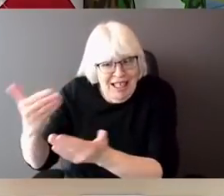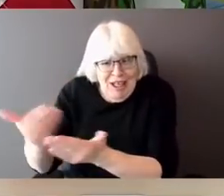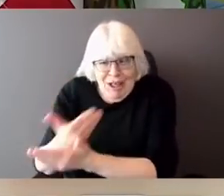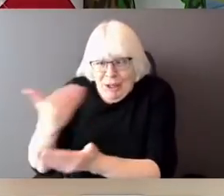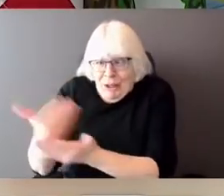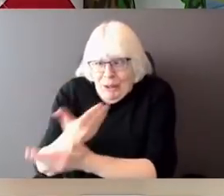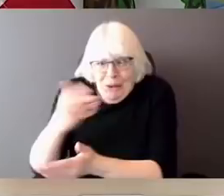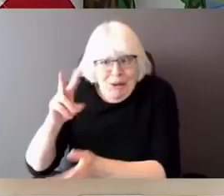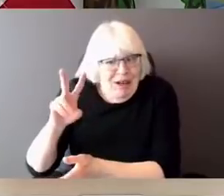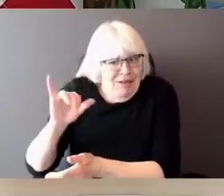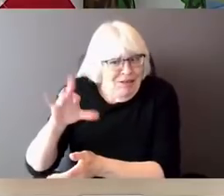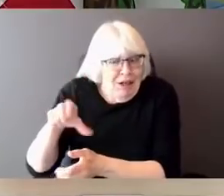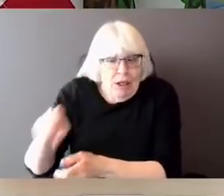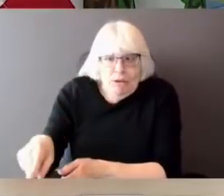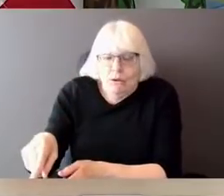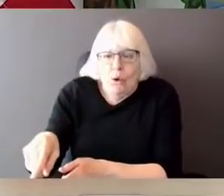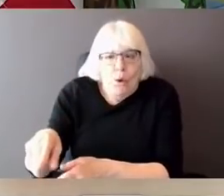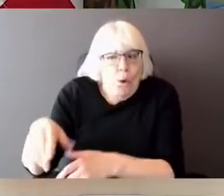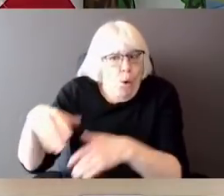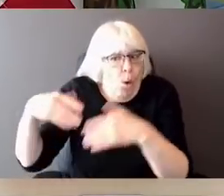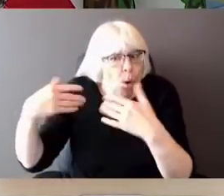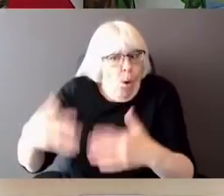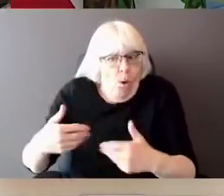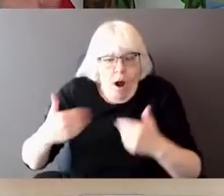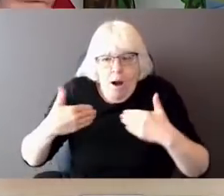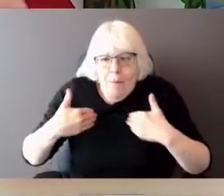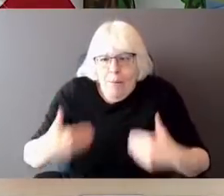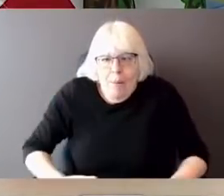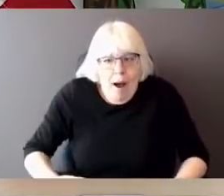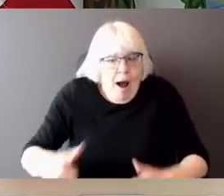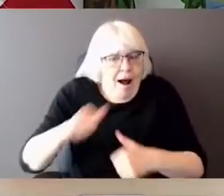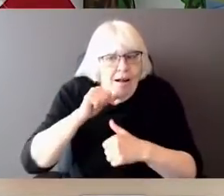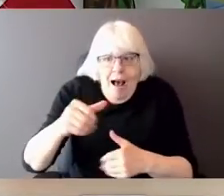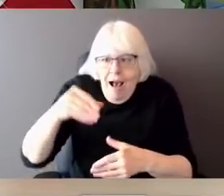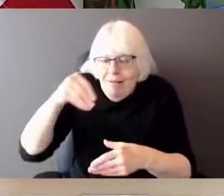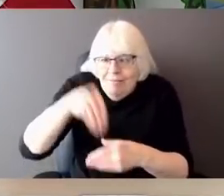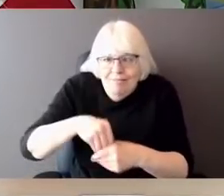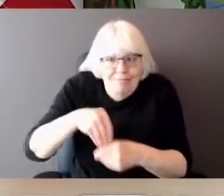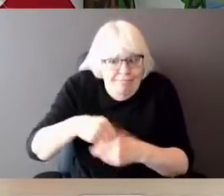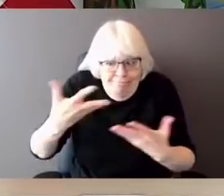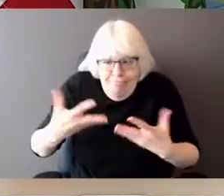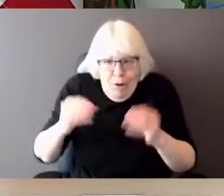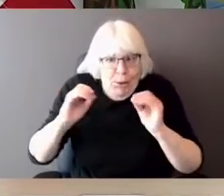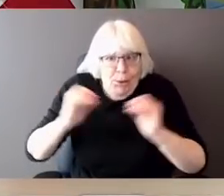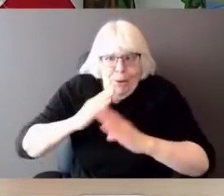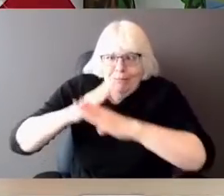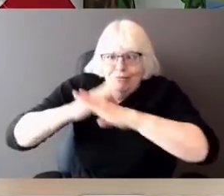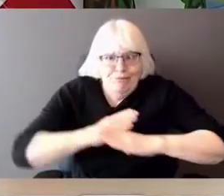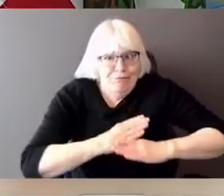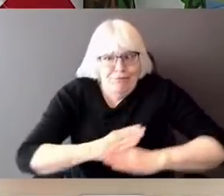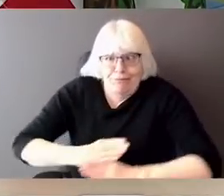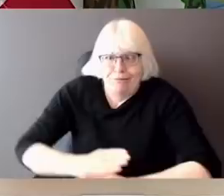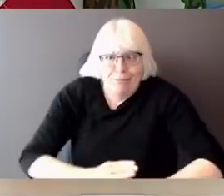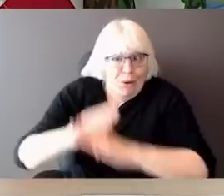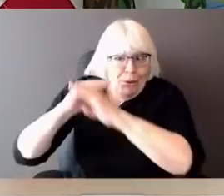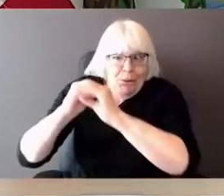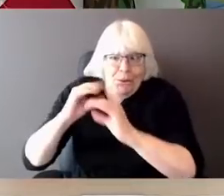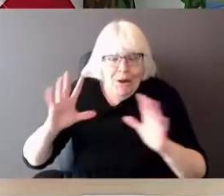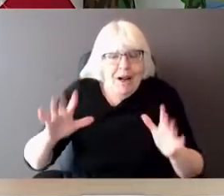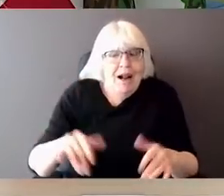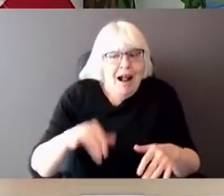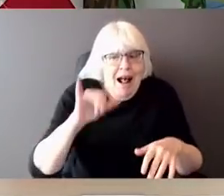all become, from a population level, well protected from a vaccine